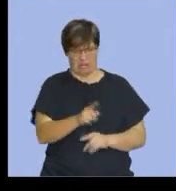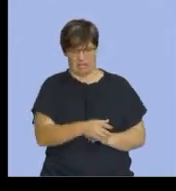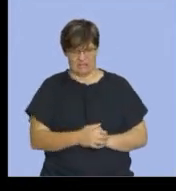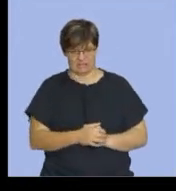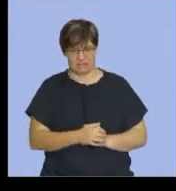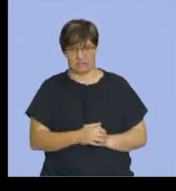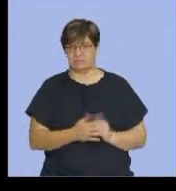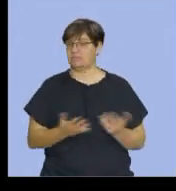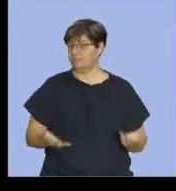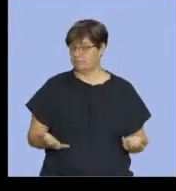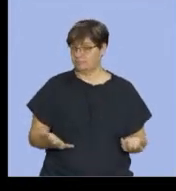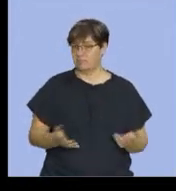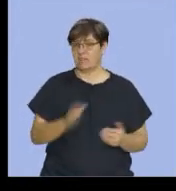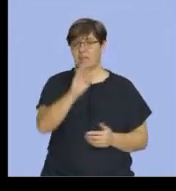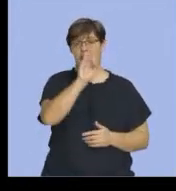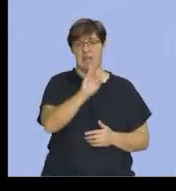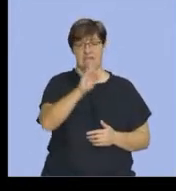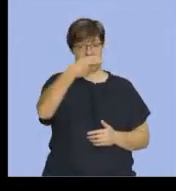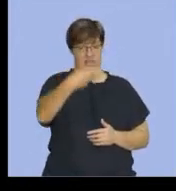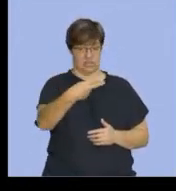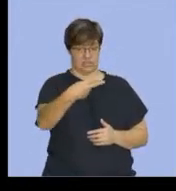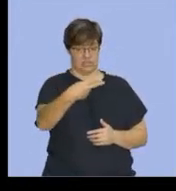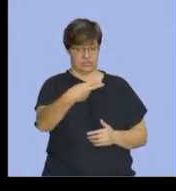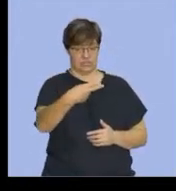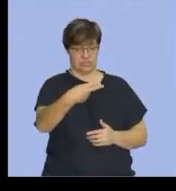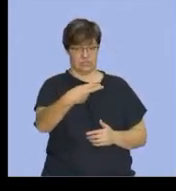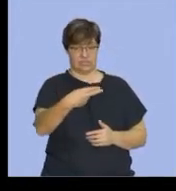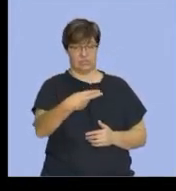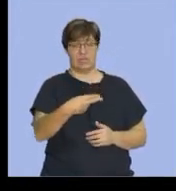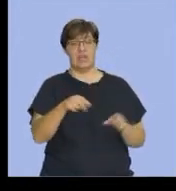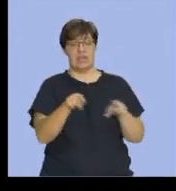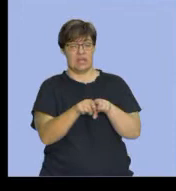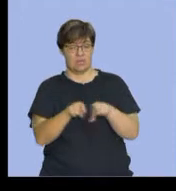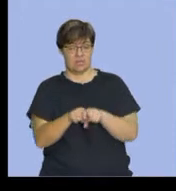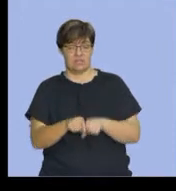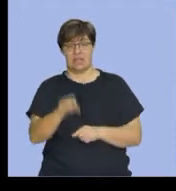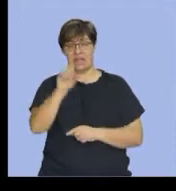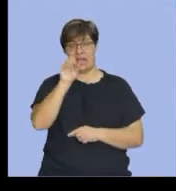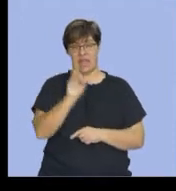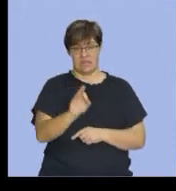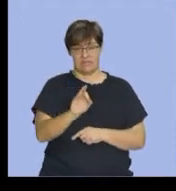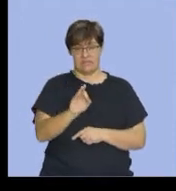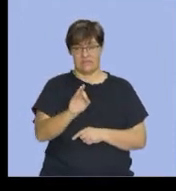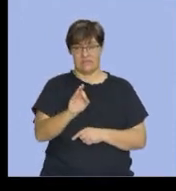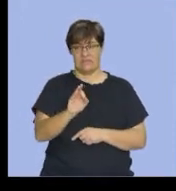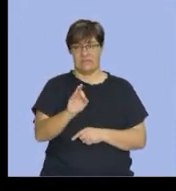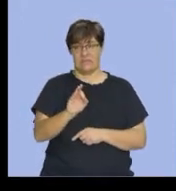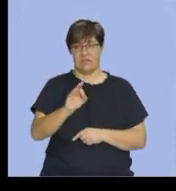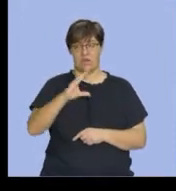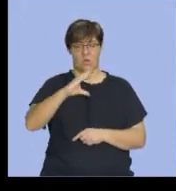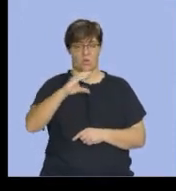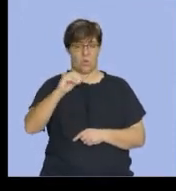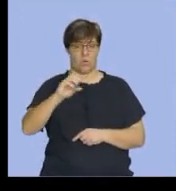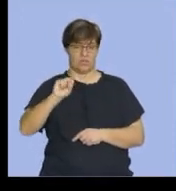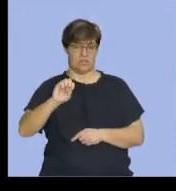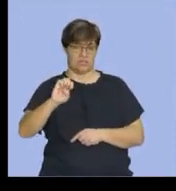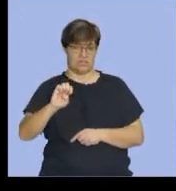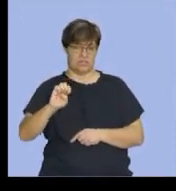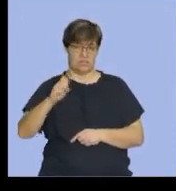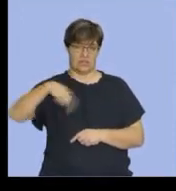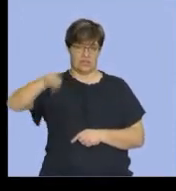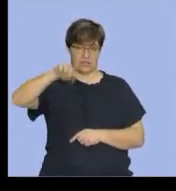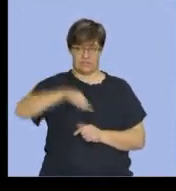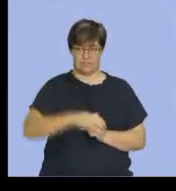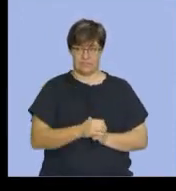fractions. So FH is F cos